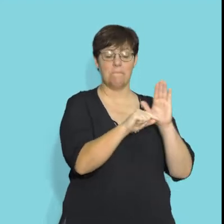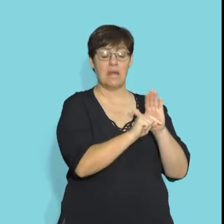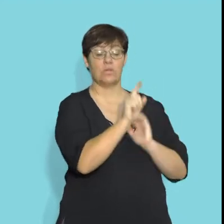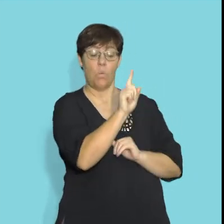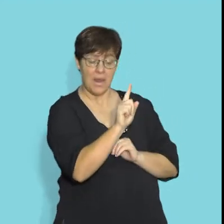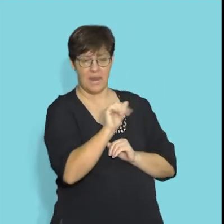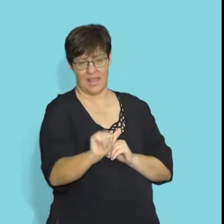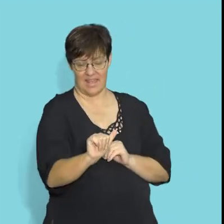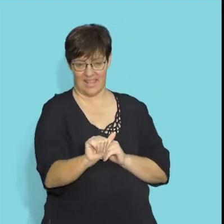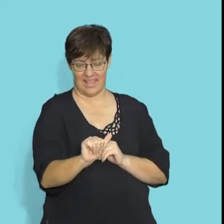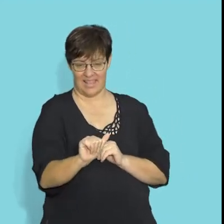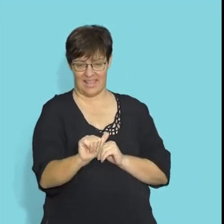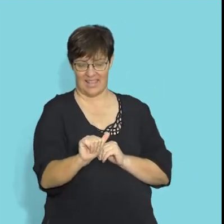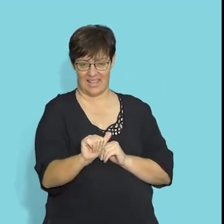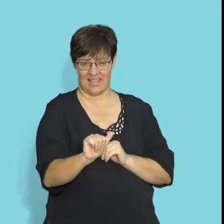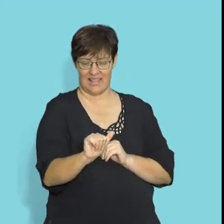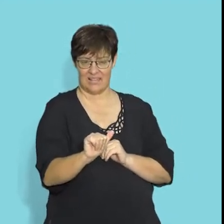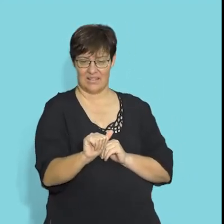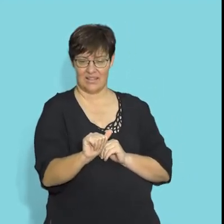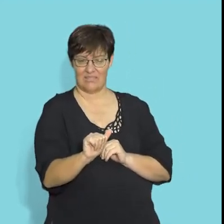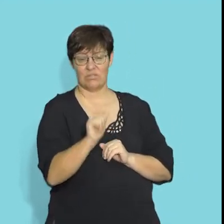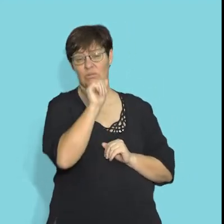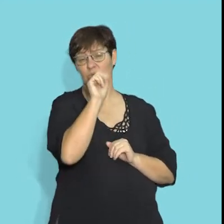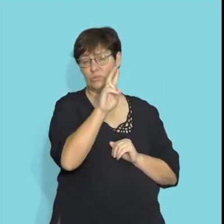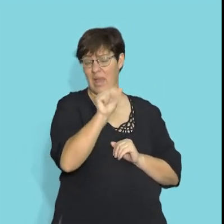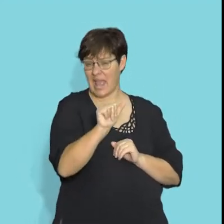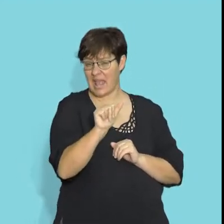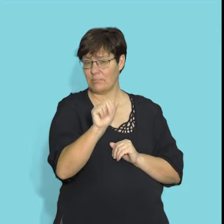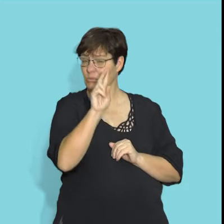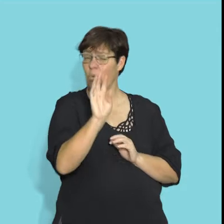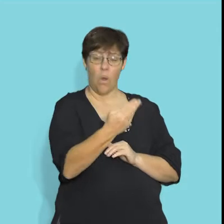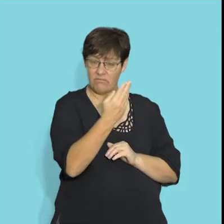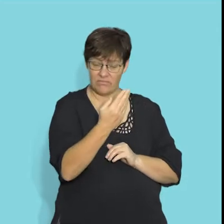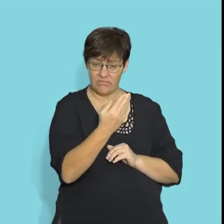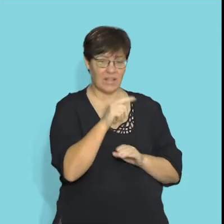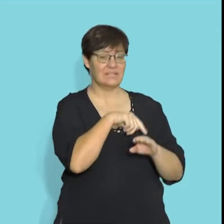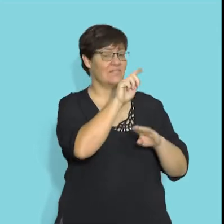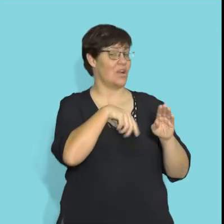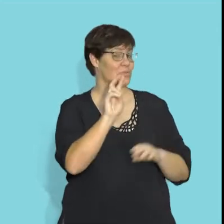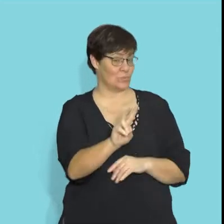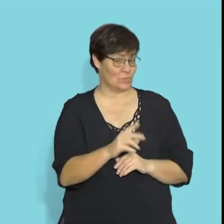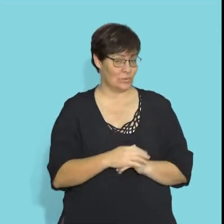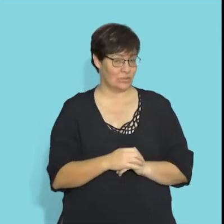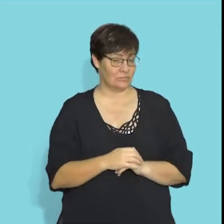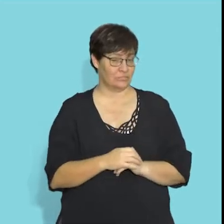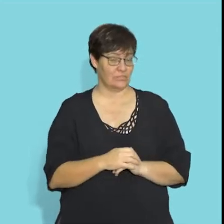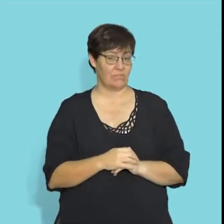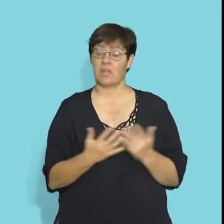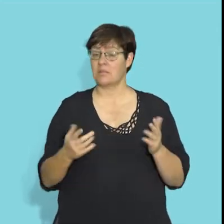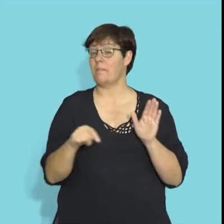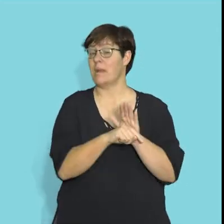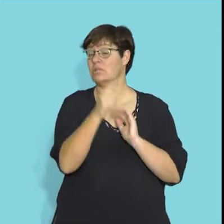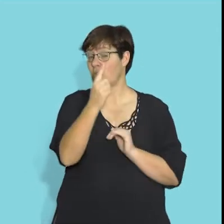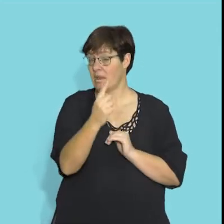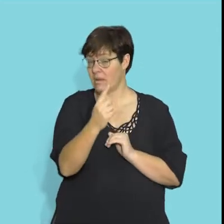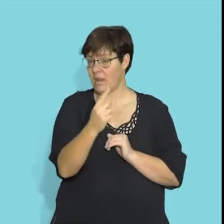A, we're actually talking about minus 1A. And so if it was a 2A, how would I get rid of the 2? I would divide by 2. And